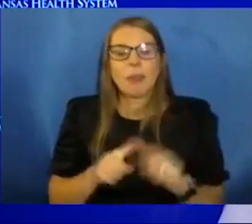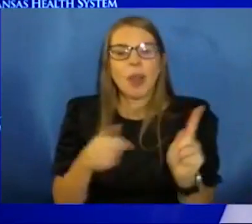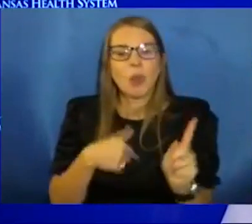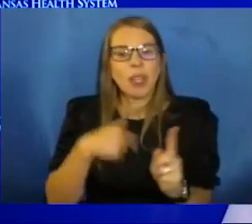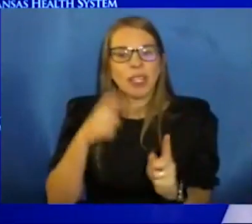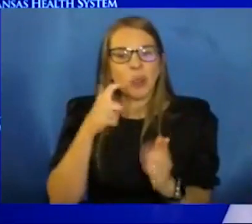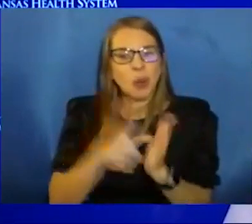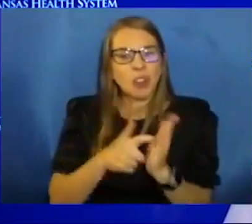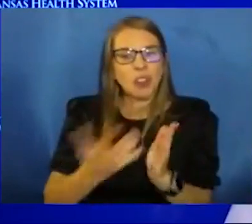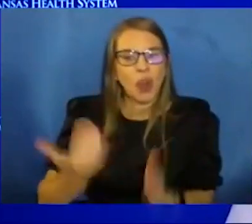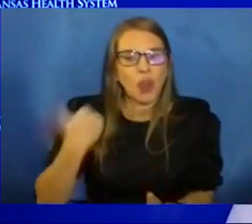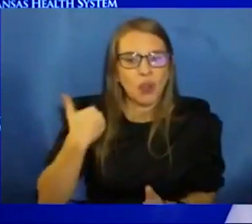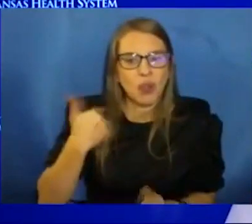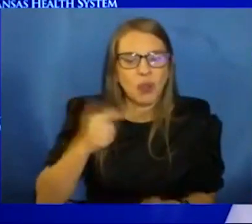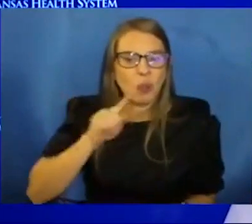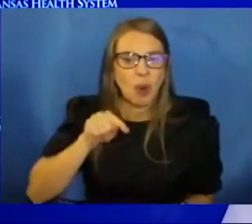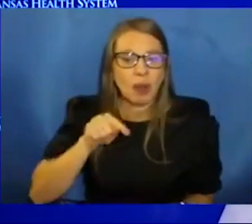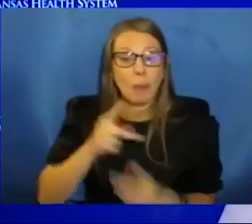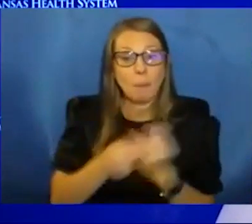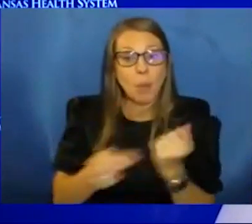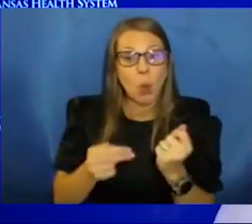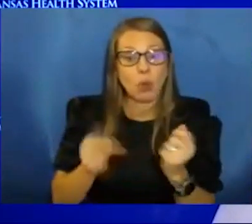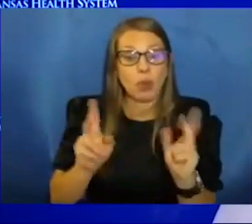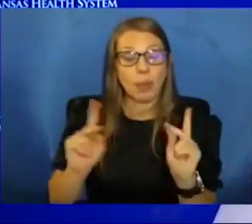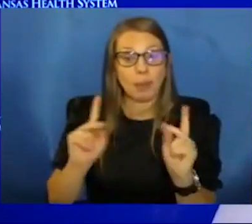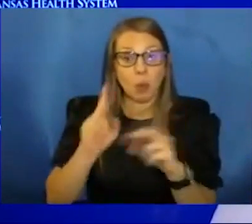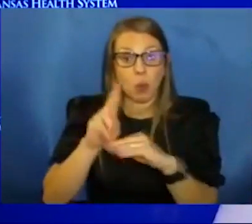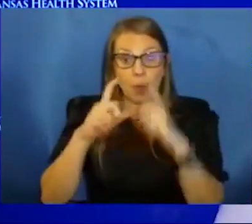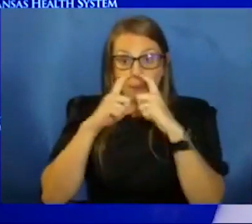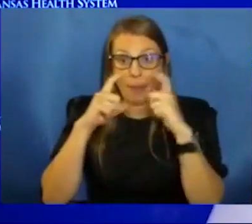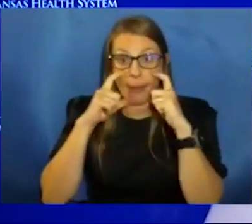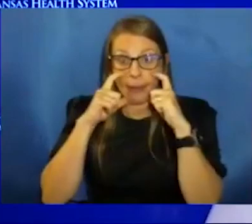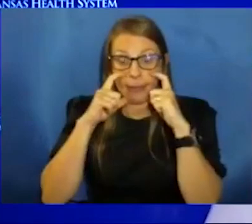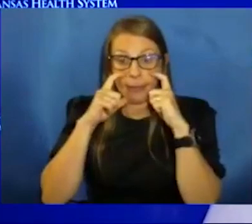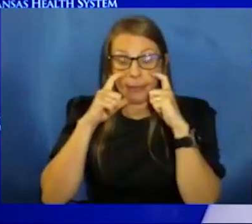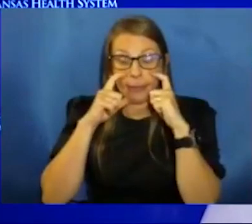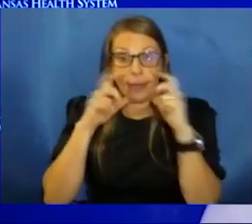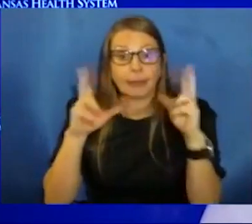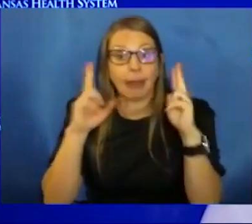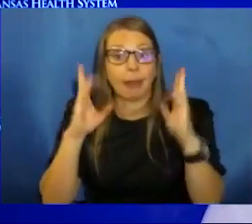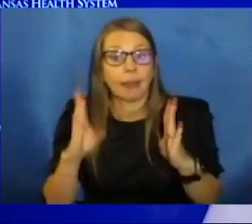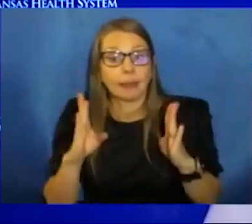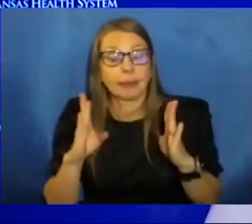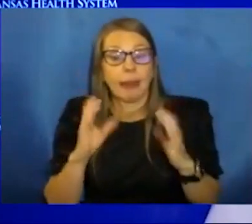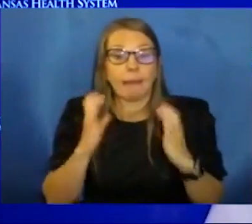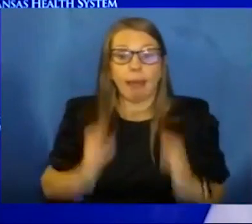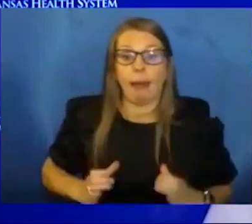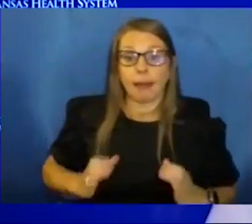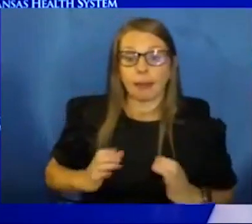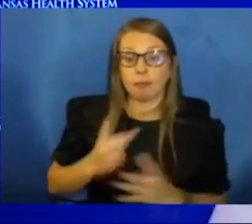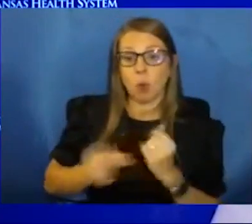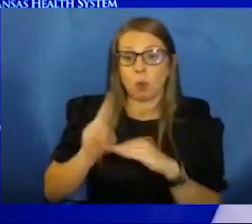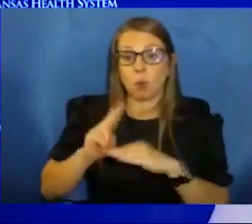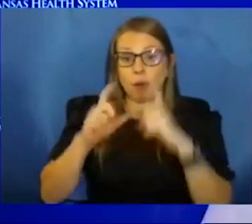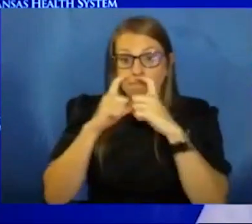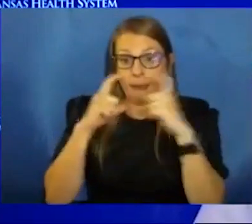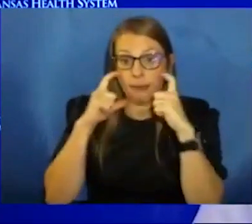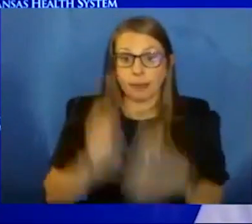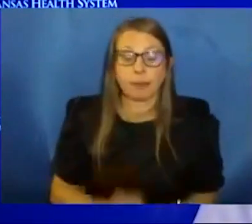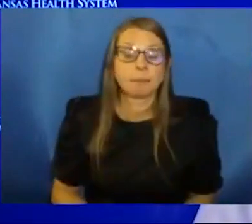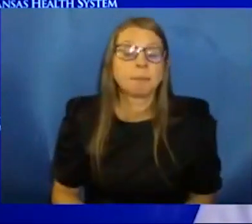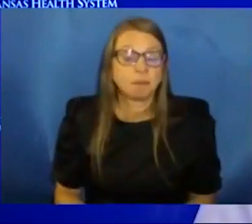to test after a certain number of days to get out of quarantine a little bit earlier. And certainly we know now that if you are exposed and you're fully